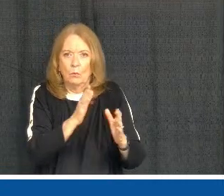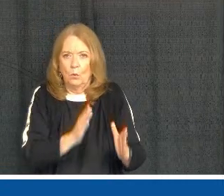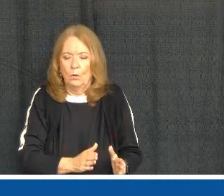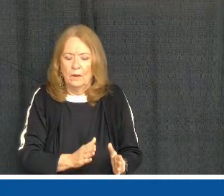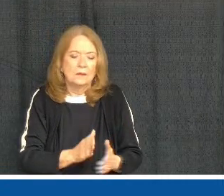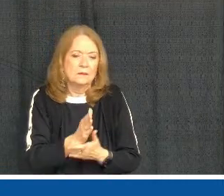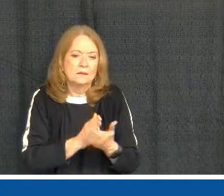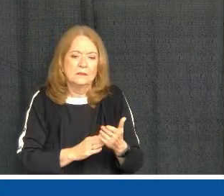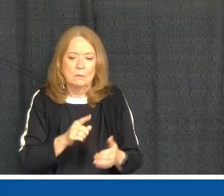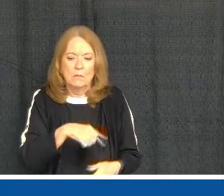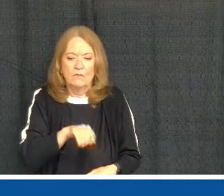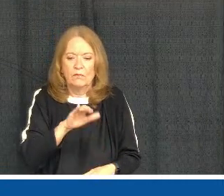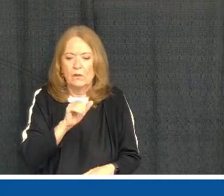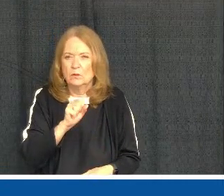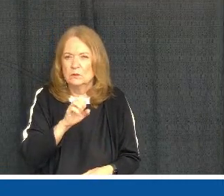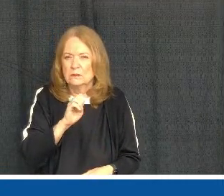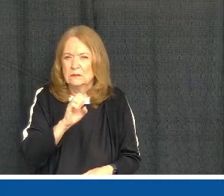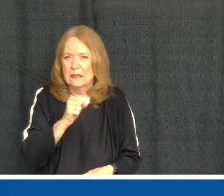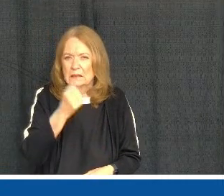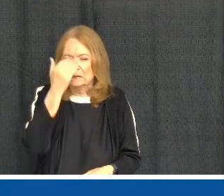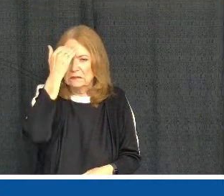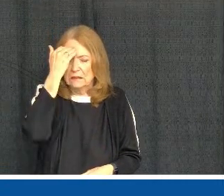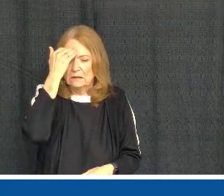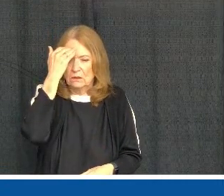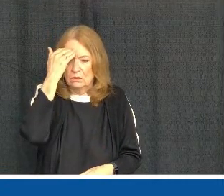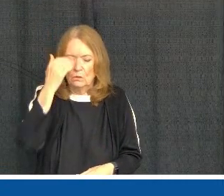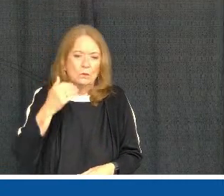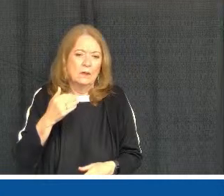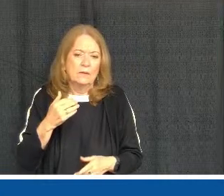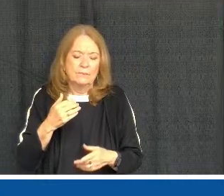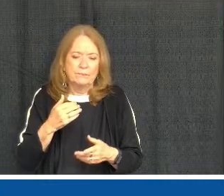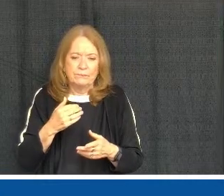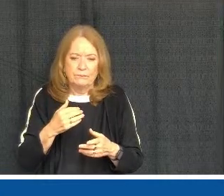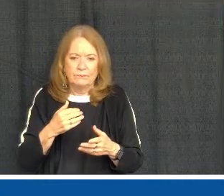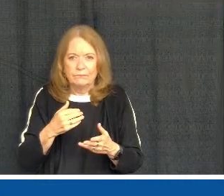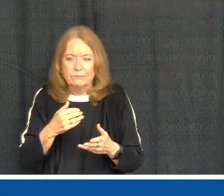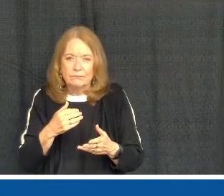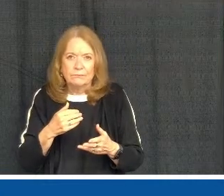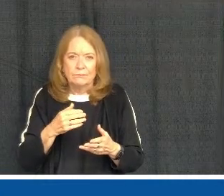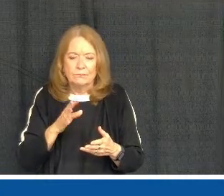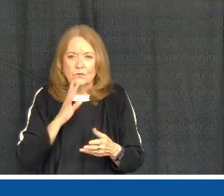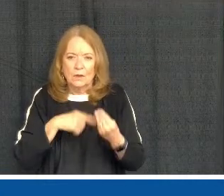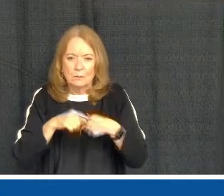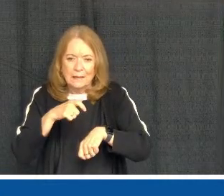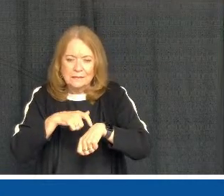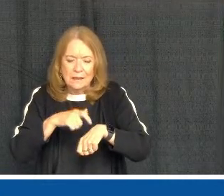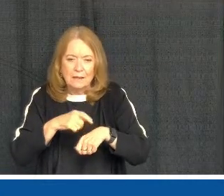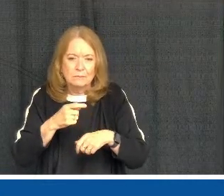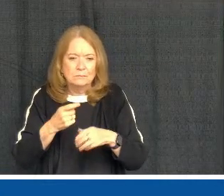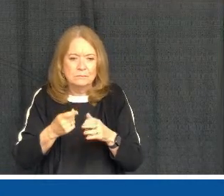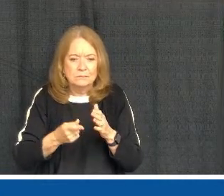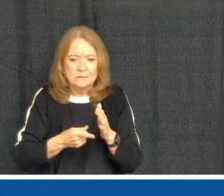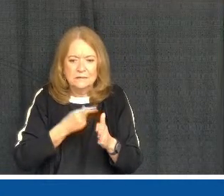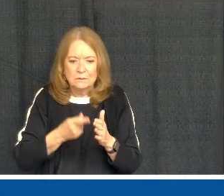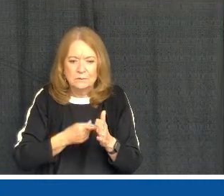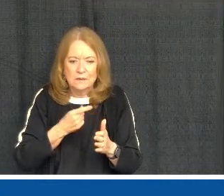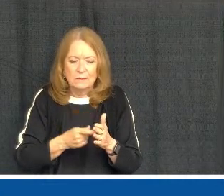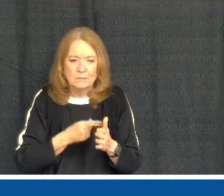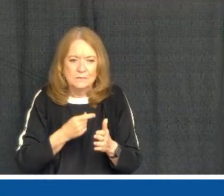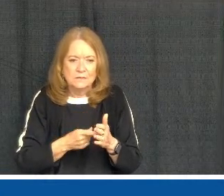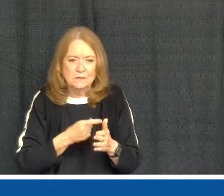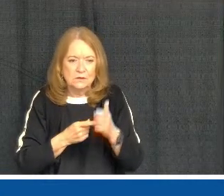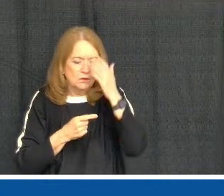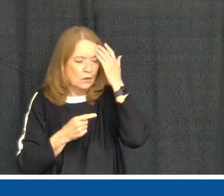those cases, I know Mr. Tyndall mentioned kind of a spectrum of time. Sometimes it's a swap of a sign, it's a color scheme, and it's a